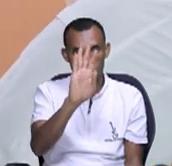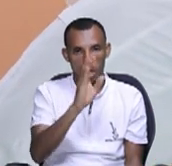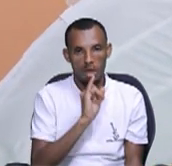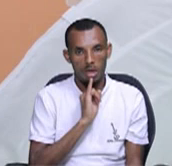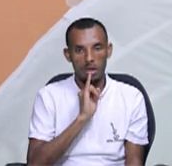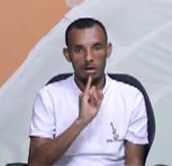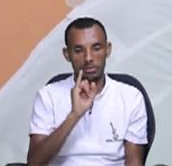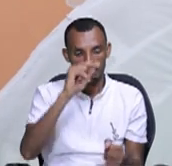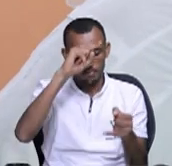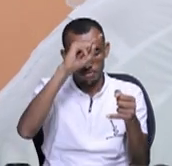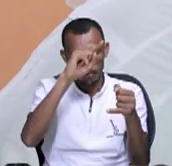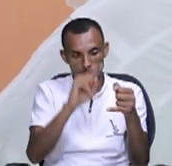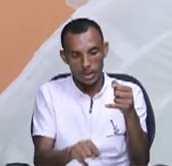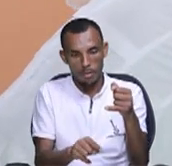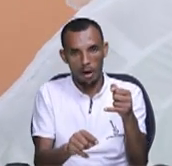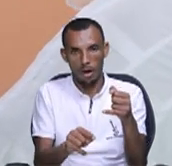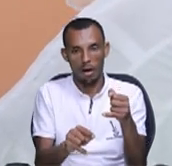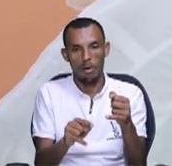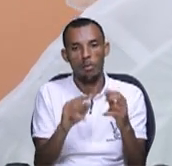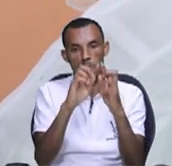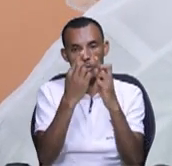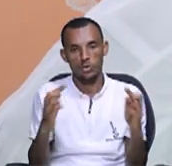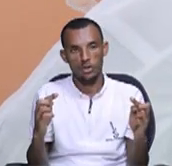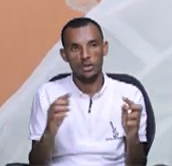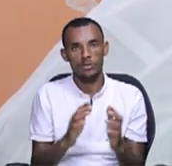is terminal position.